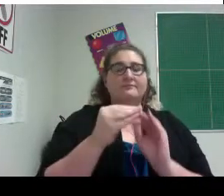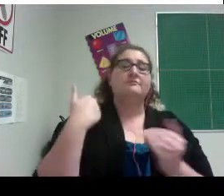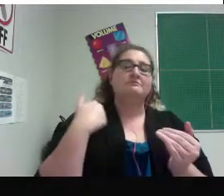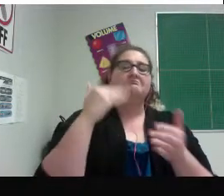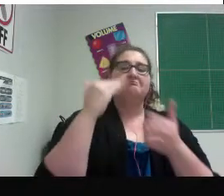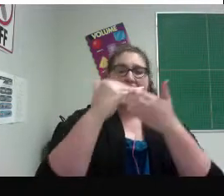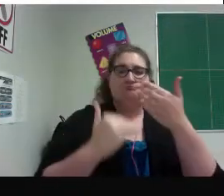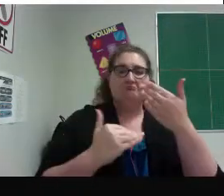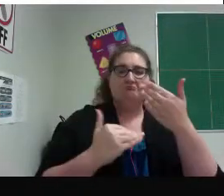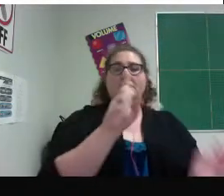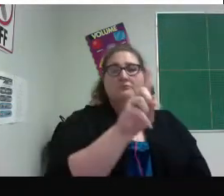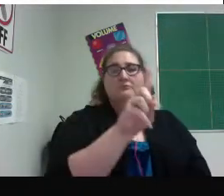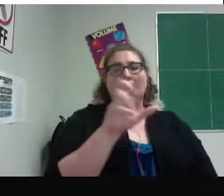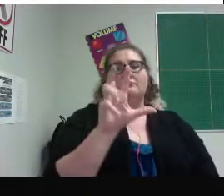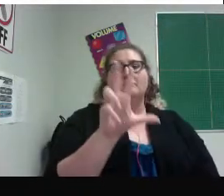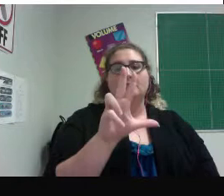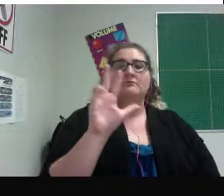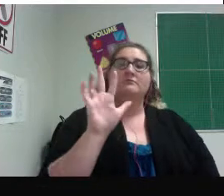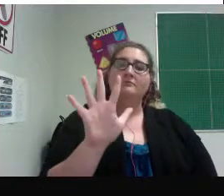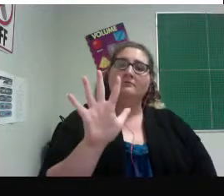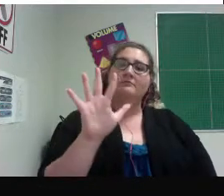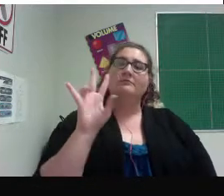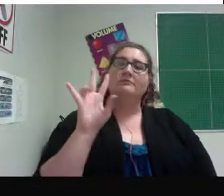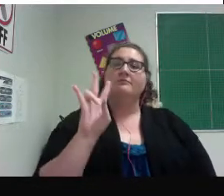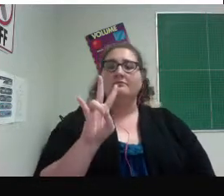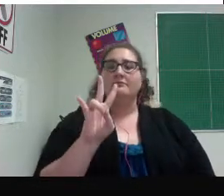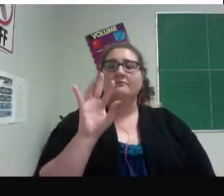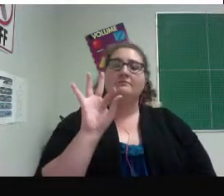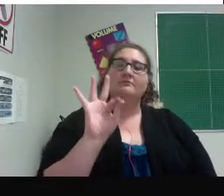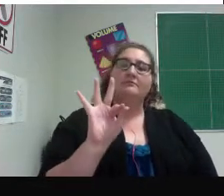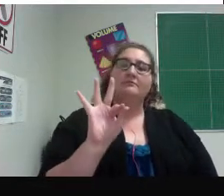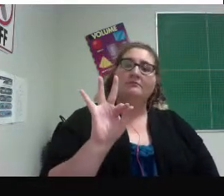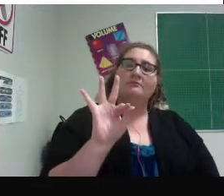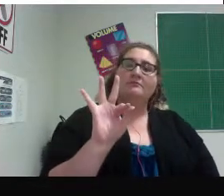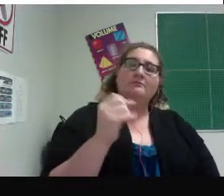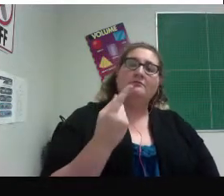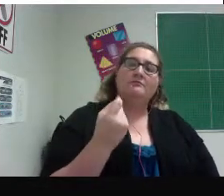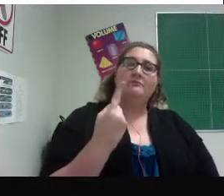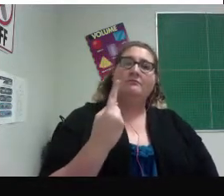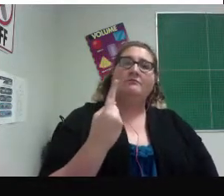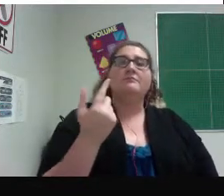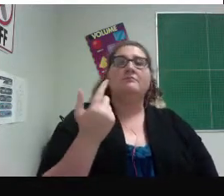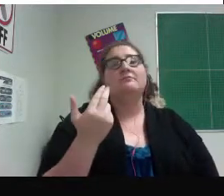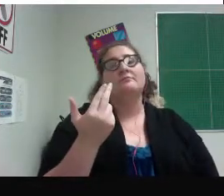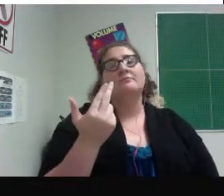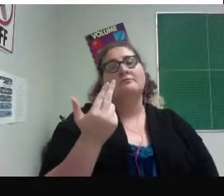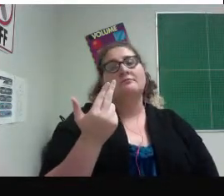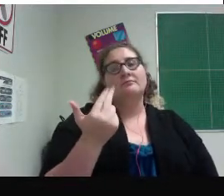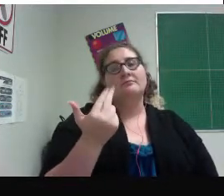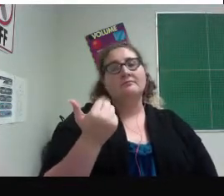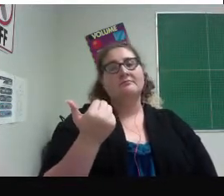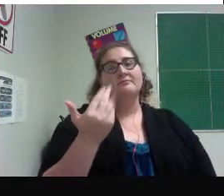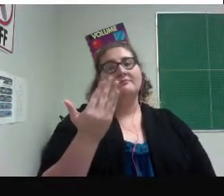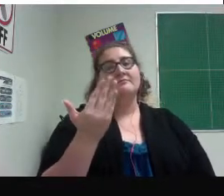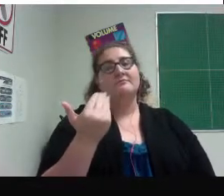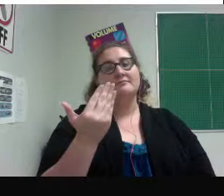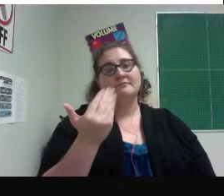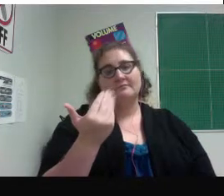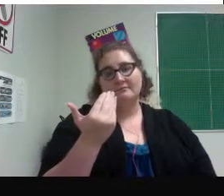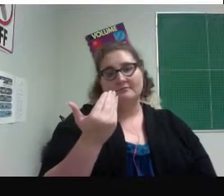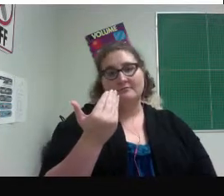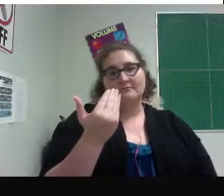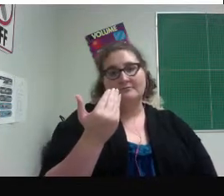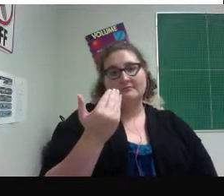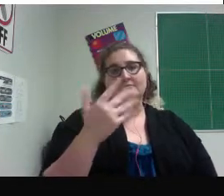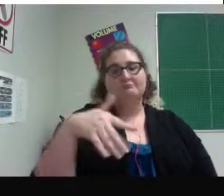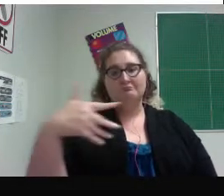I have 1, 3, 5, 7, 9, 11,